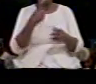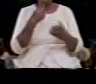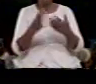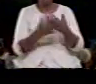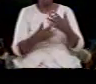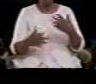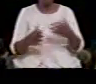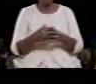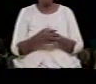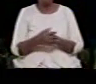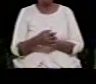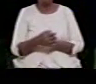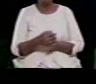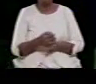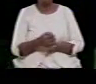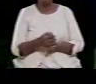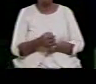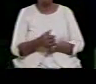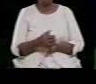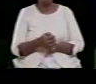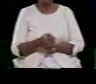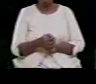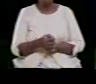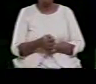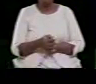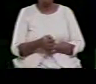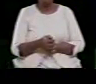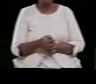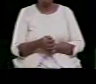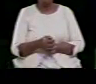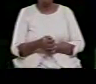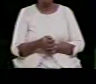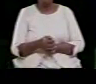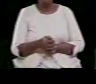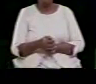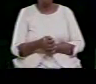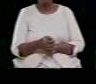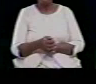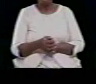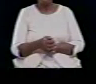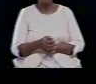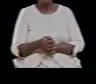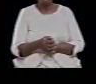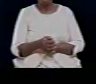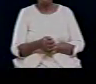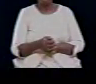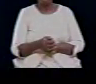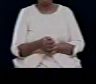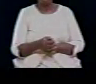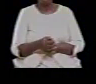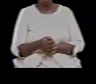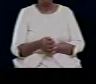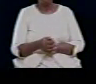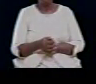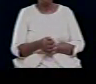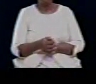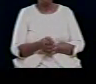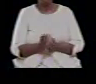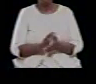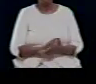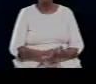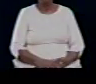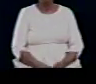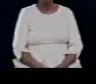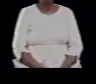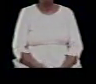blood. Would you over evil a victory win? That's power. That's wonderful power in the blood. Will you